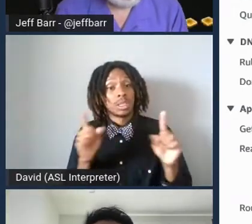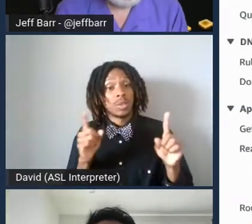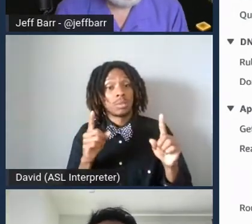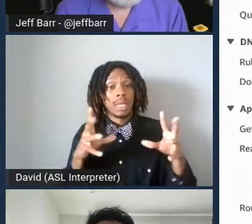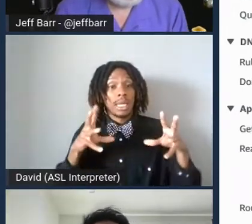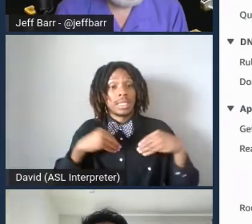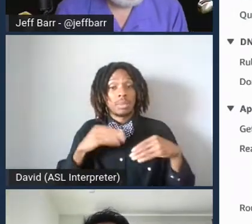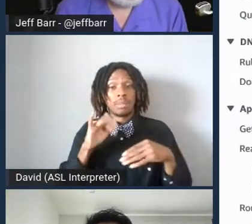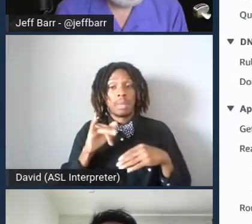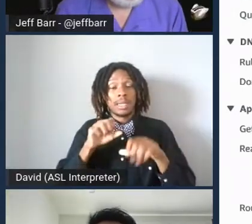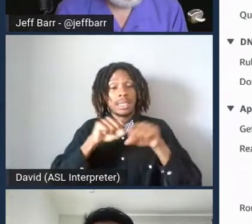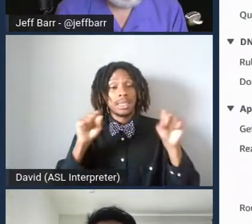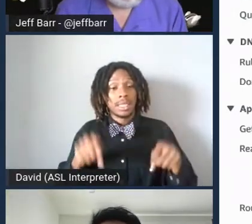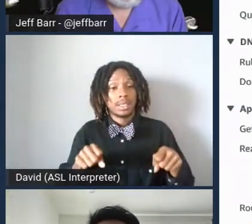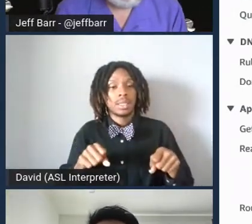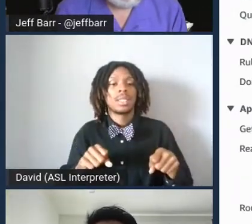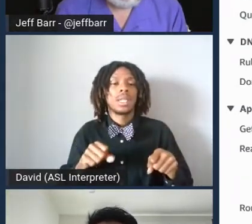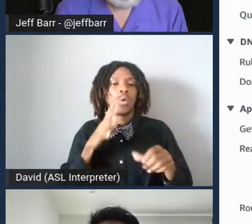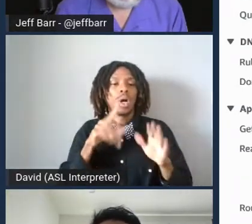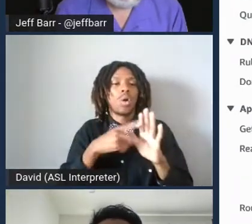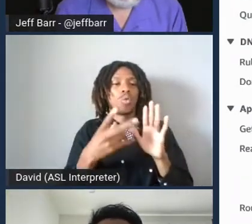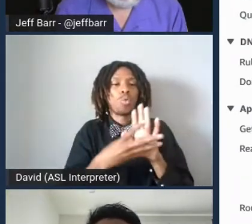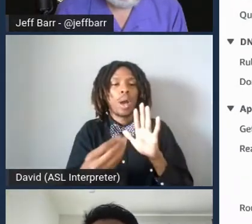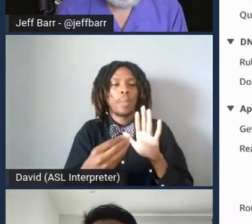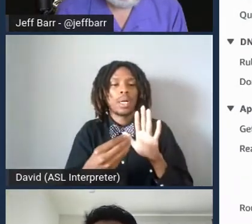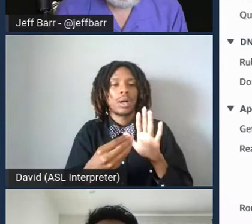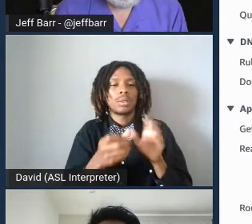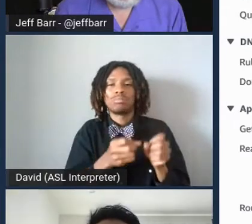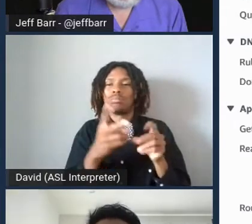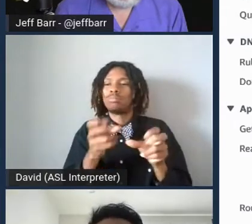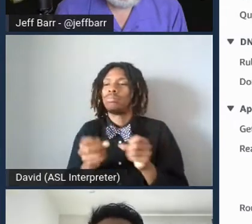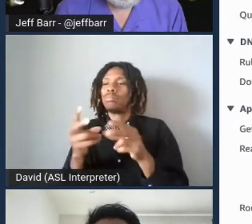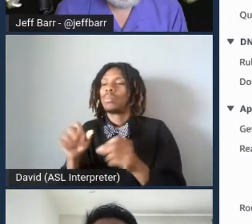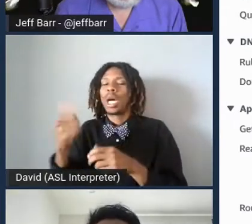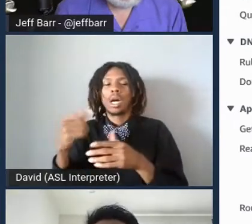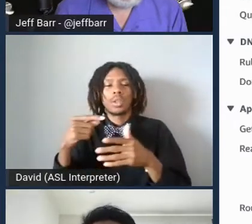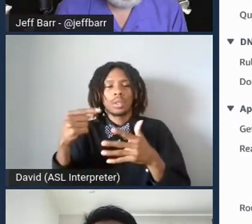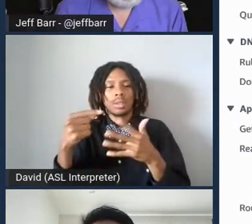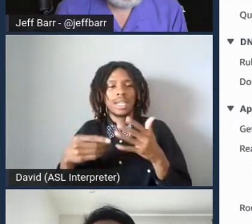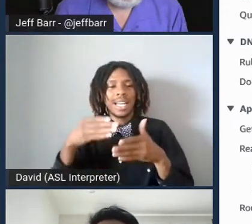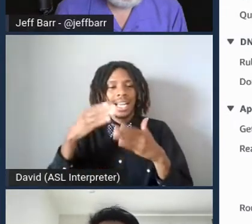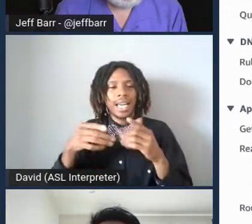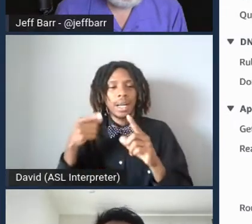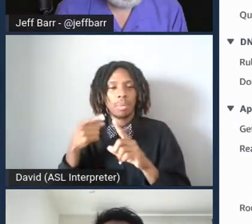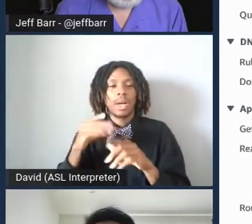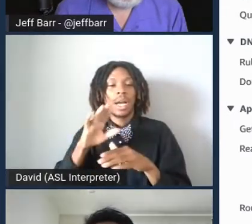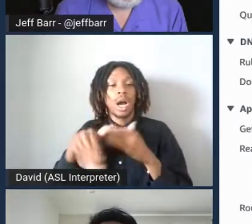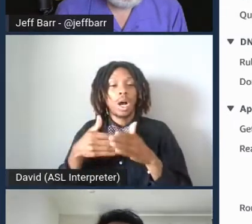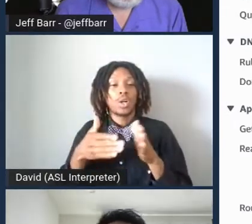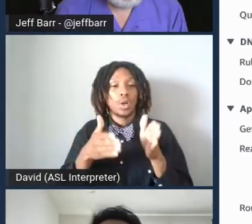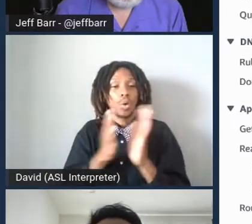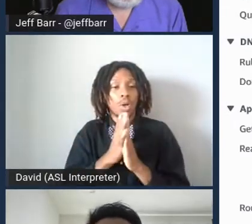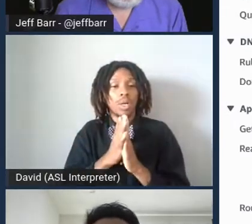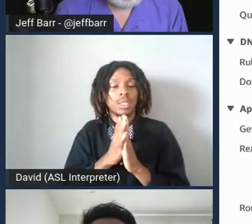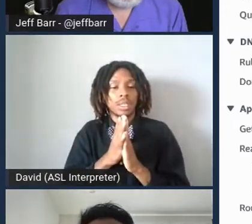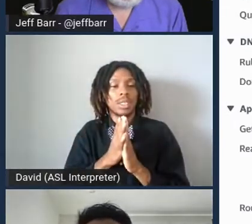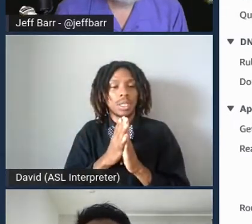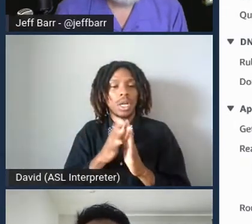by the system, it will be replicated to all the other endpoints, and your request to all the other endpoints will have the reflected value.